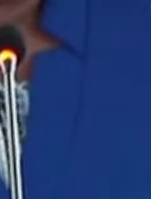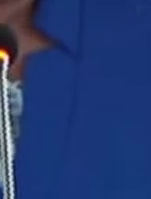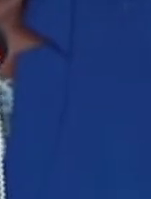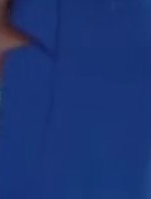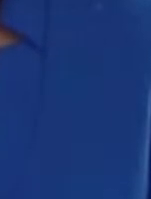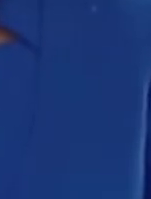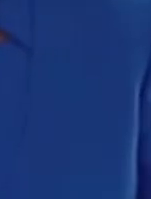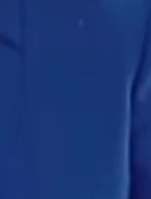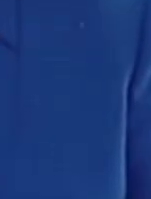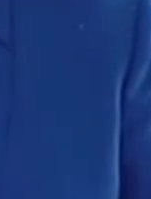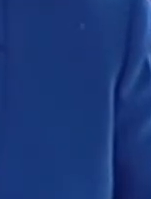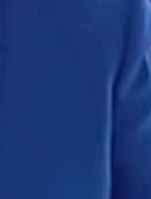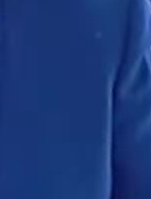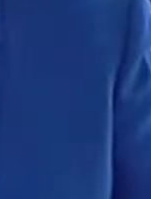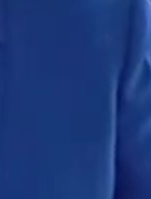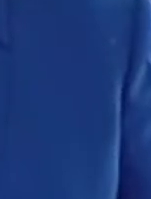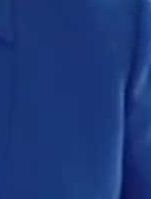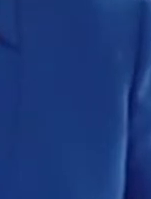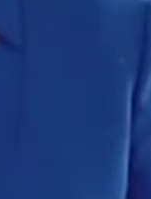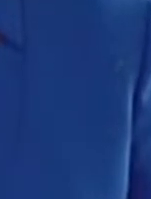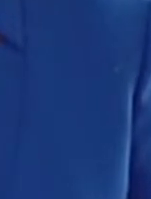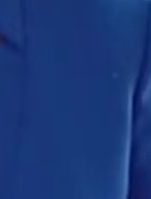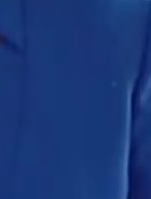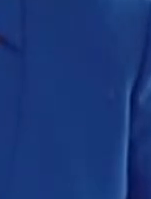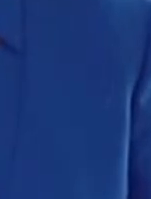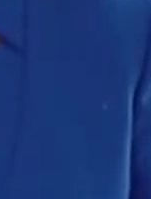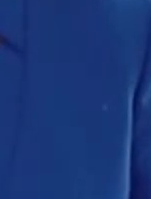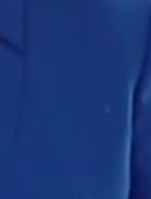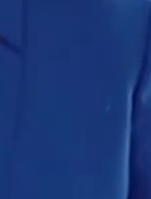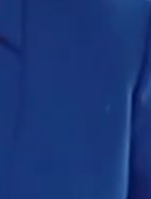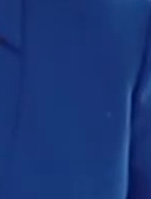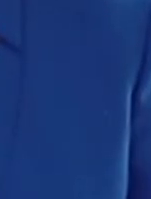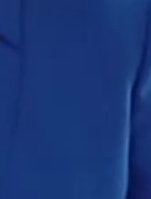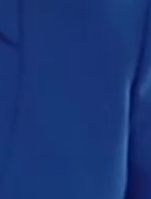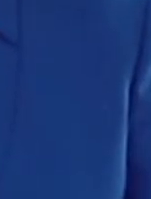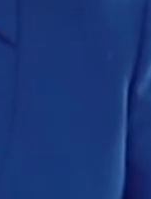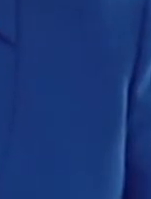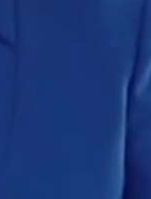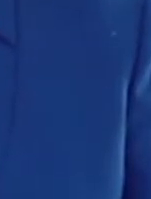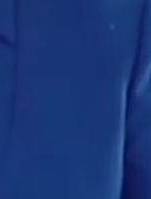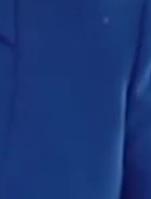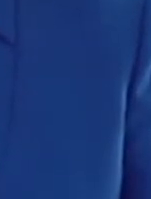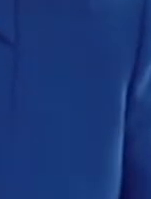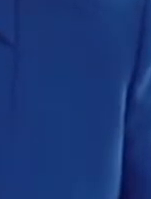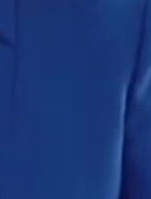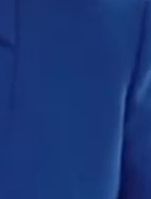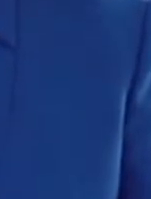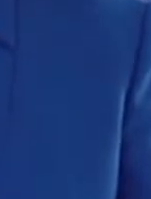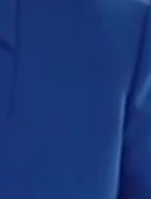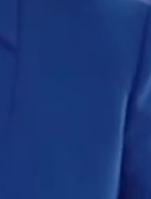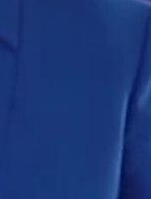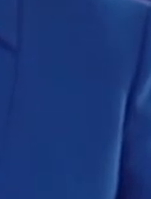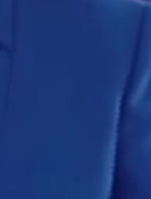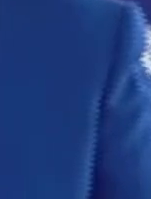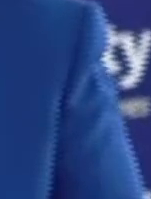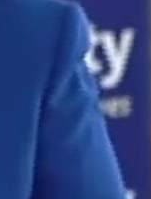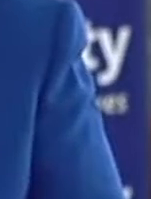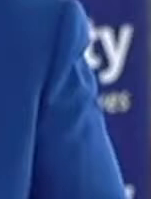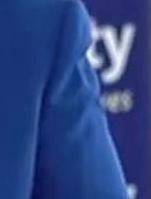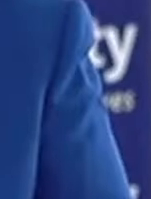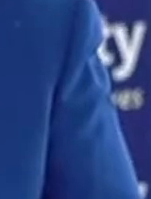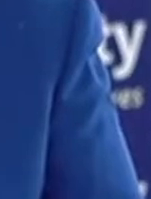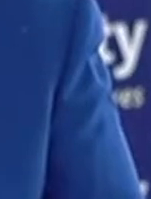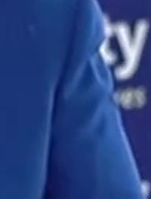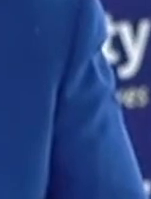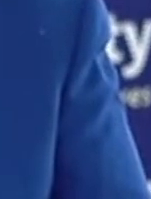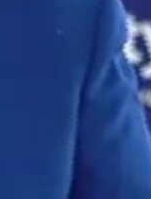Gishini, who also serves as a PS representative in the council. I also want